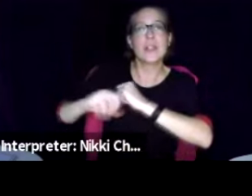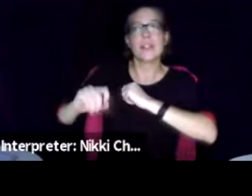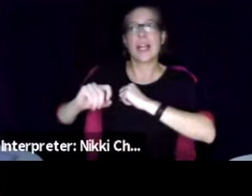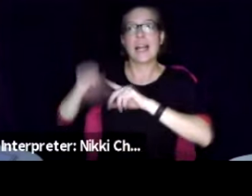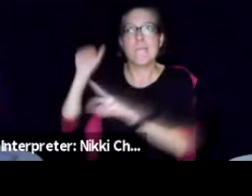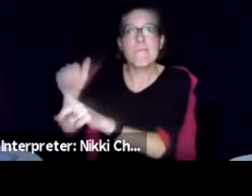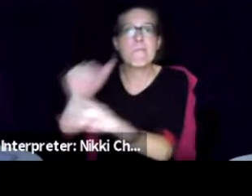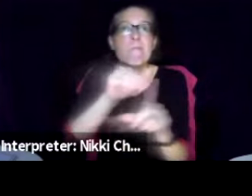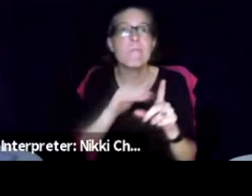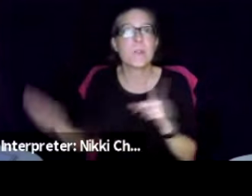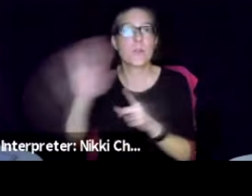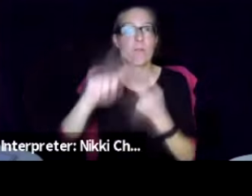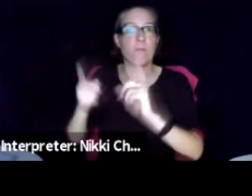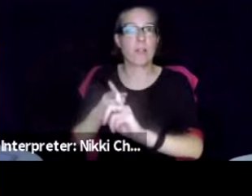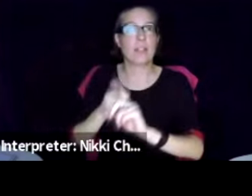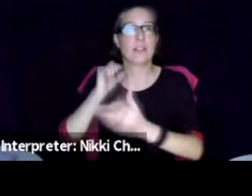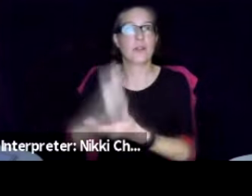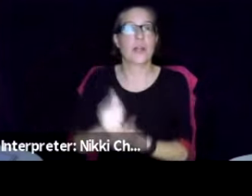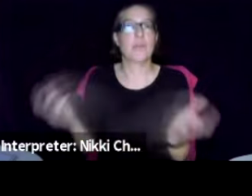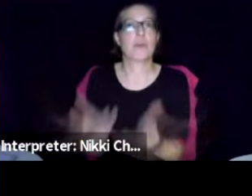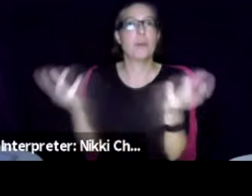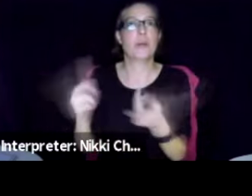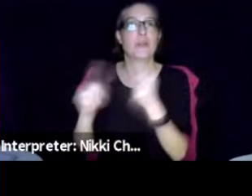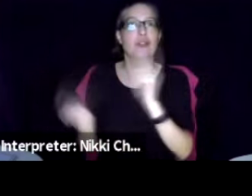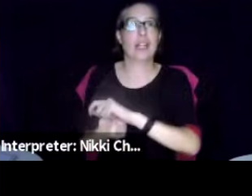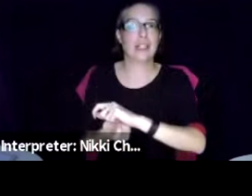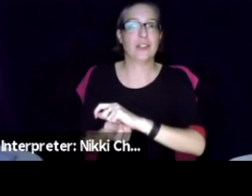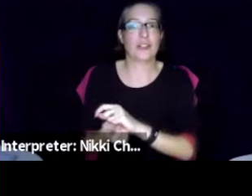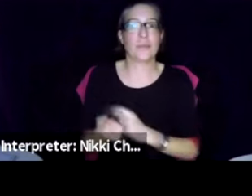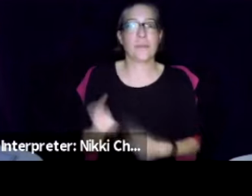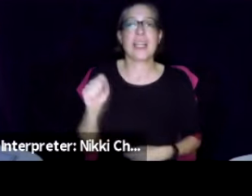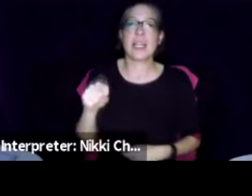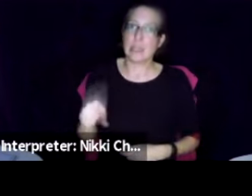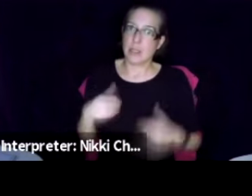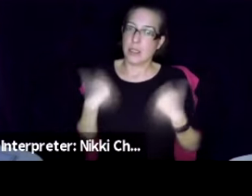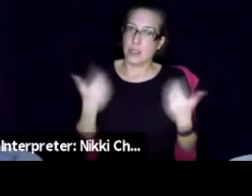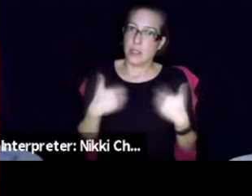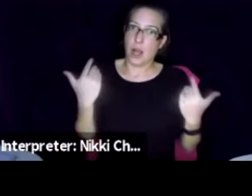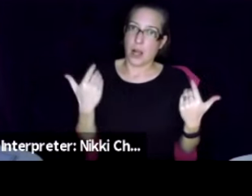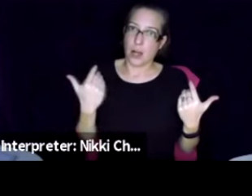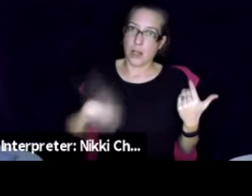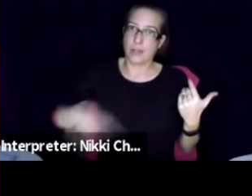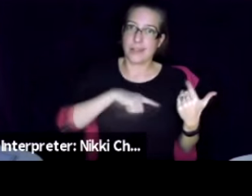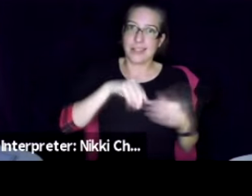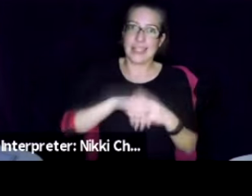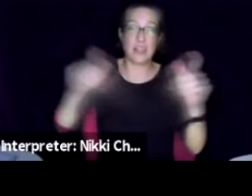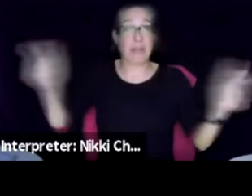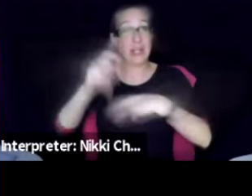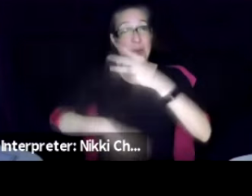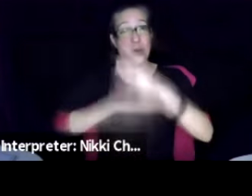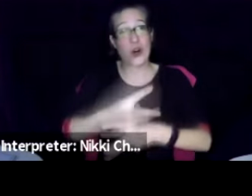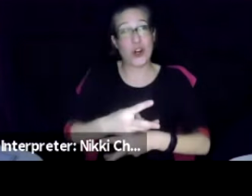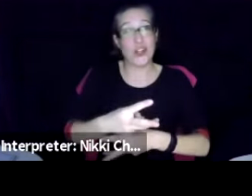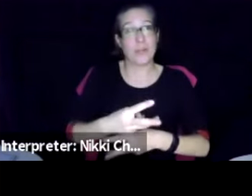And I know it's really difficult and we do seem really small, especially being young in such a really big world. But society